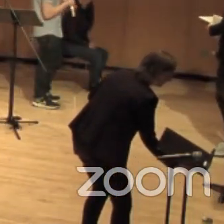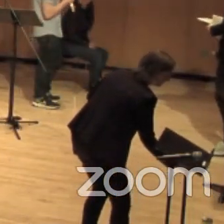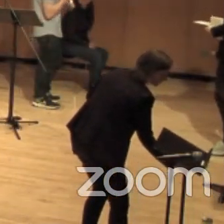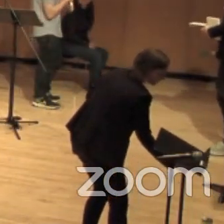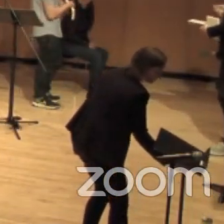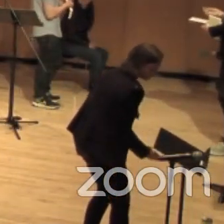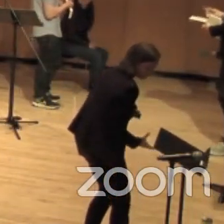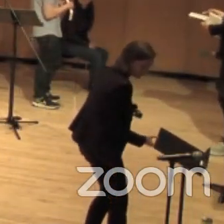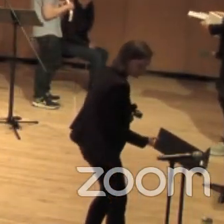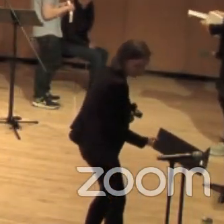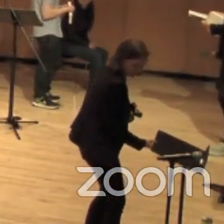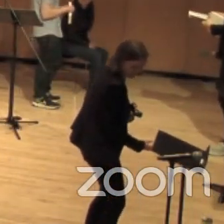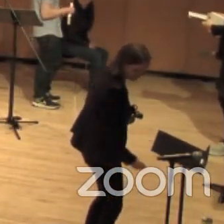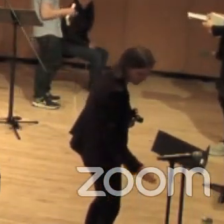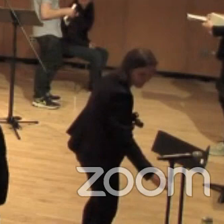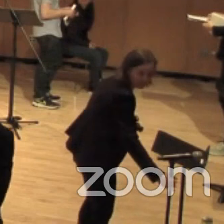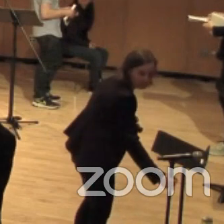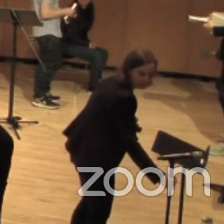e